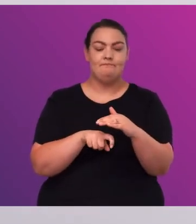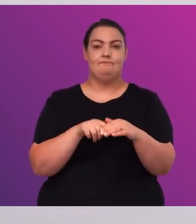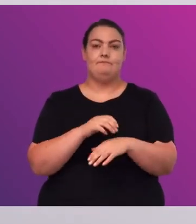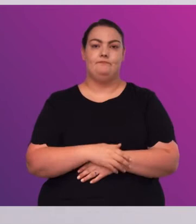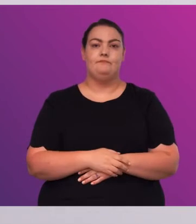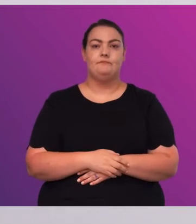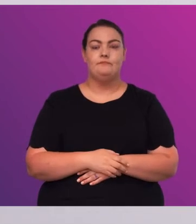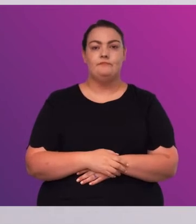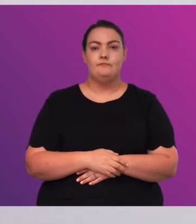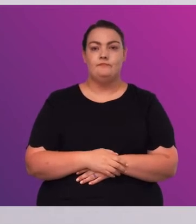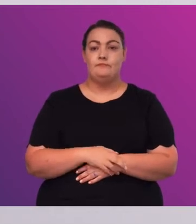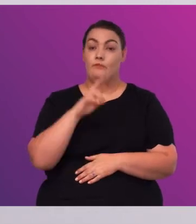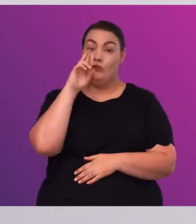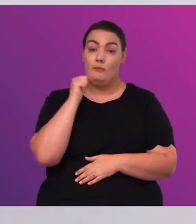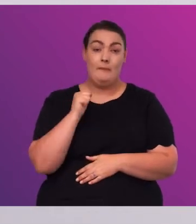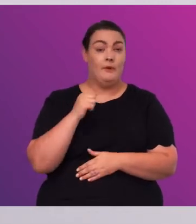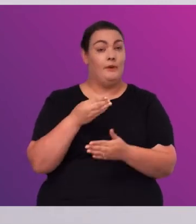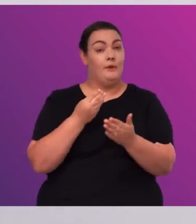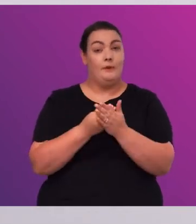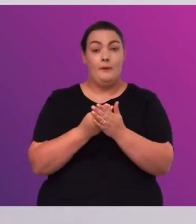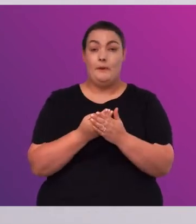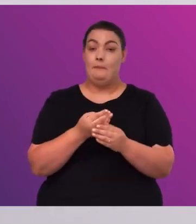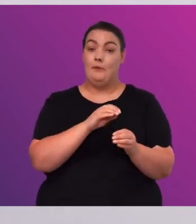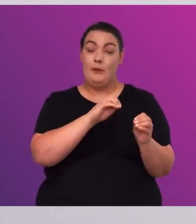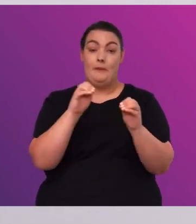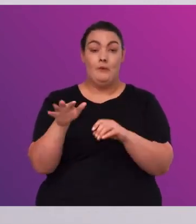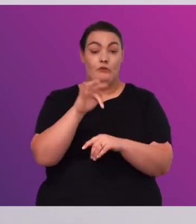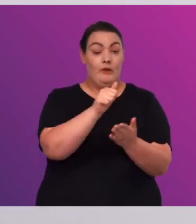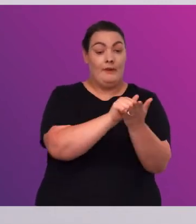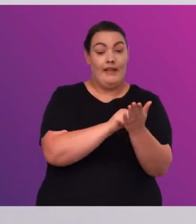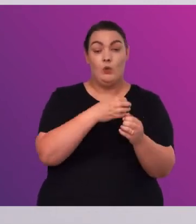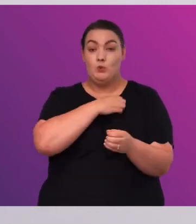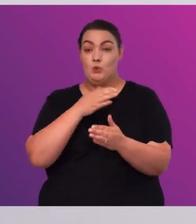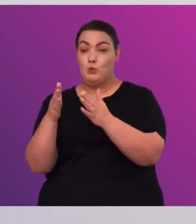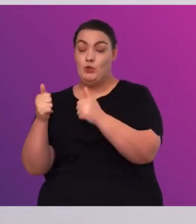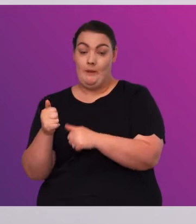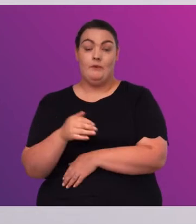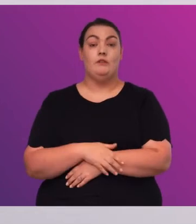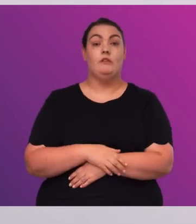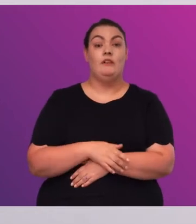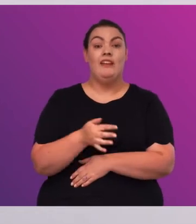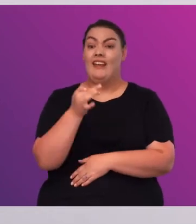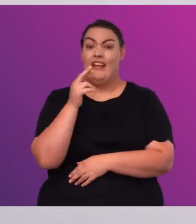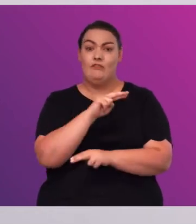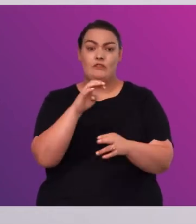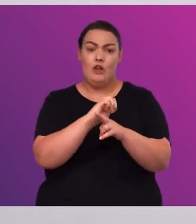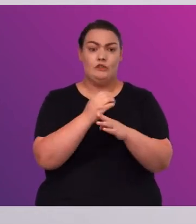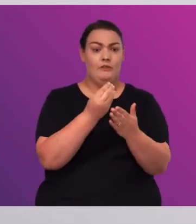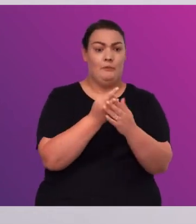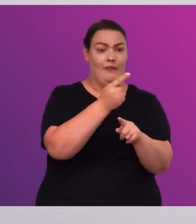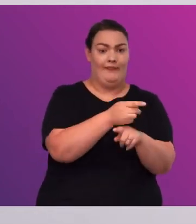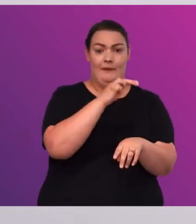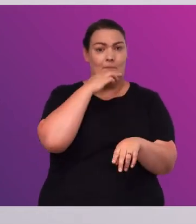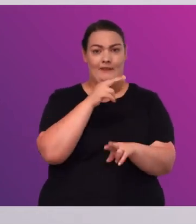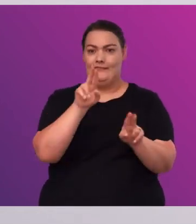Remember, the money comes out of your account when you use your debit card. So if there is no money in your account, the sale will not go